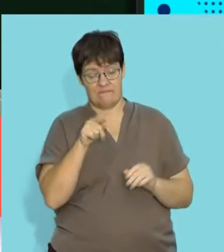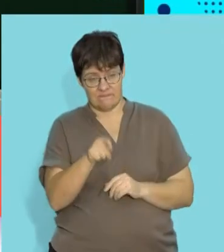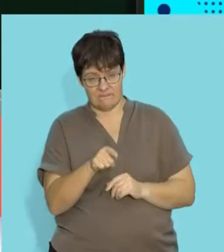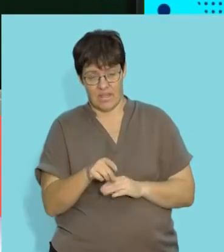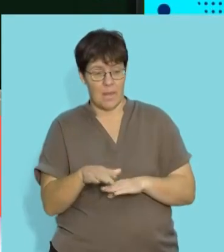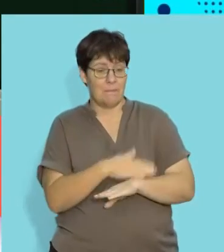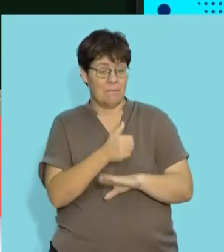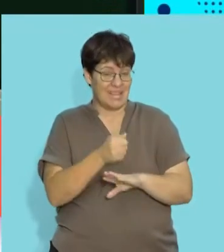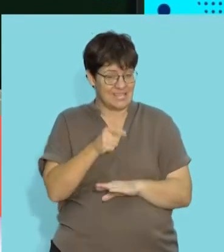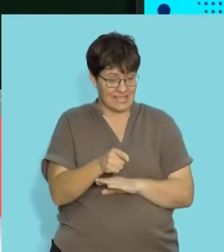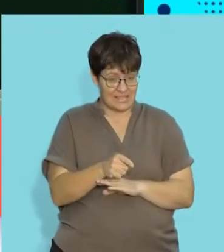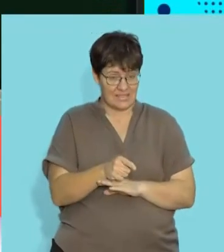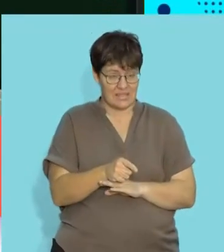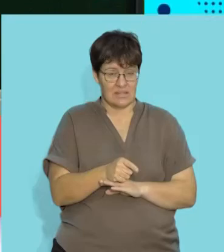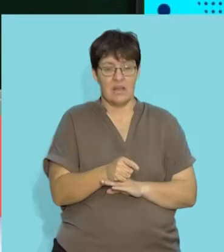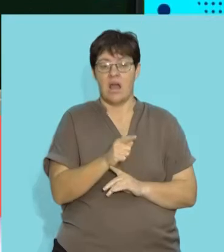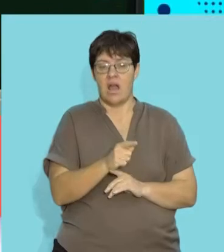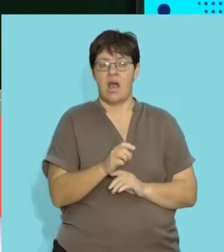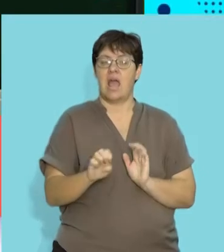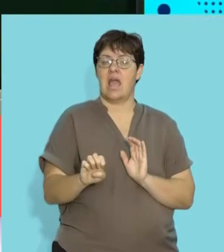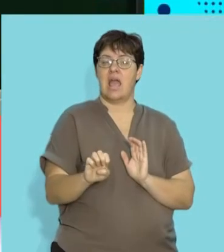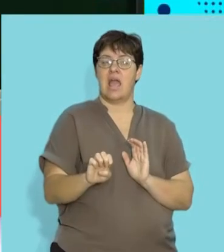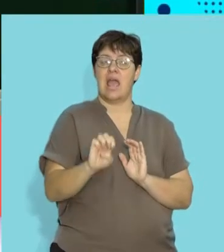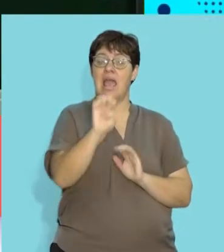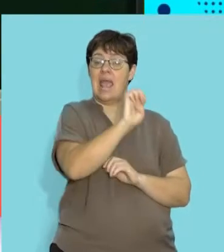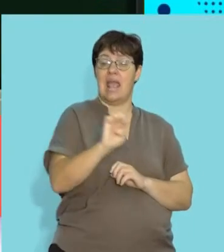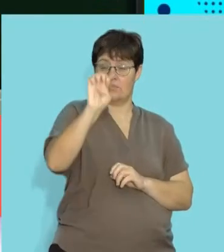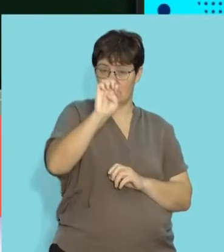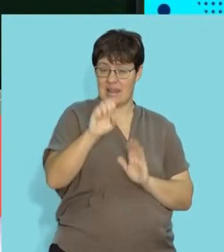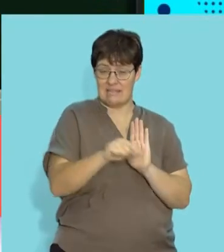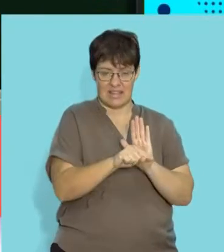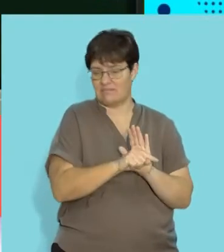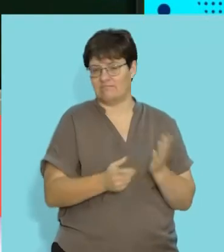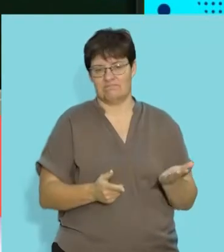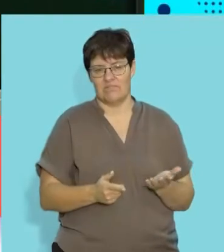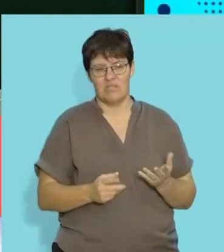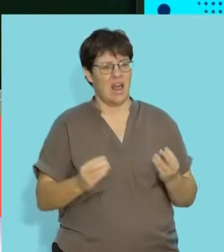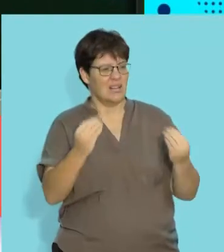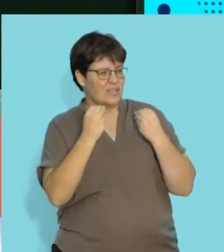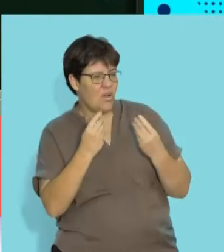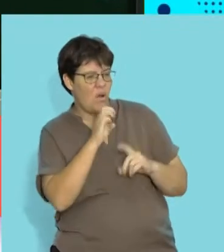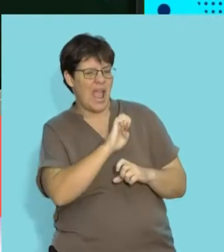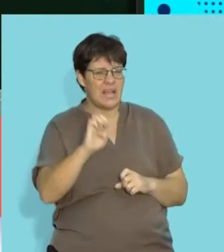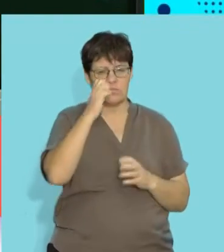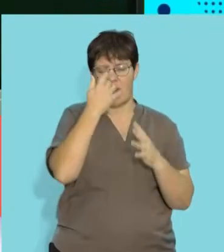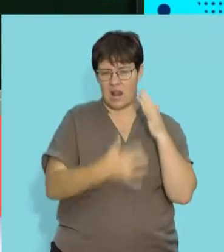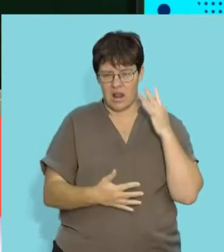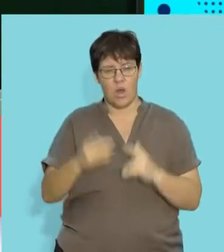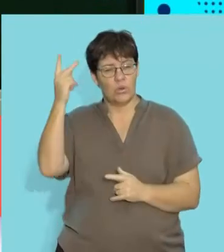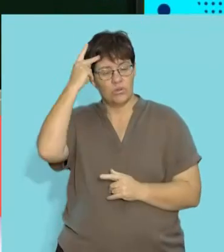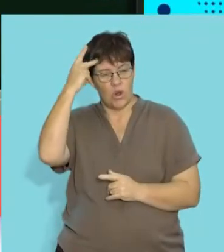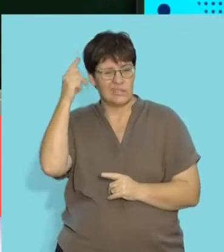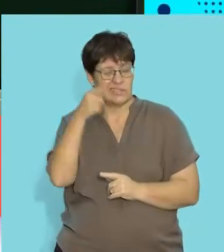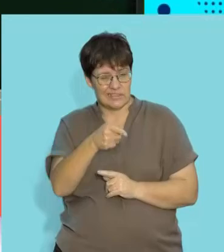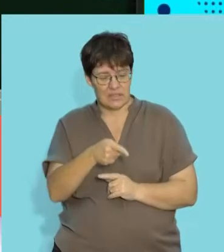b value, which is the base of the exponent, is a negative. From your lessons about